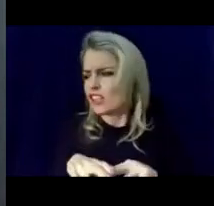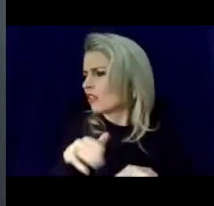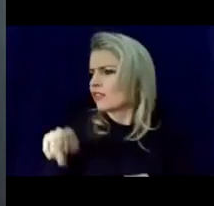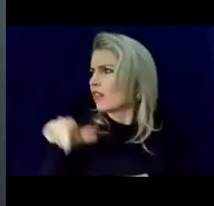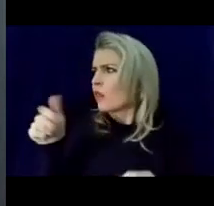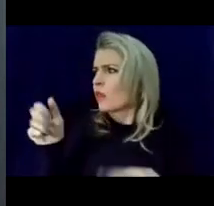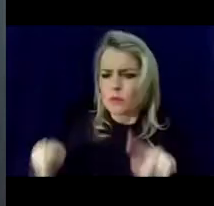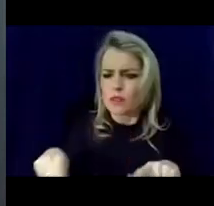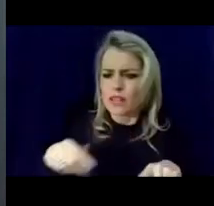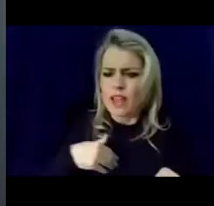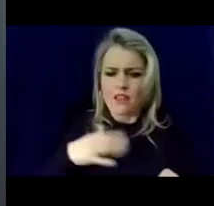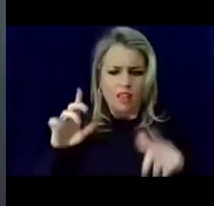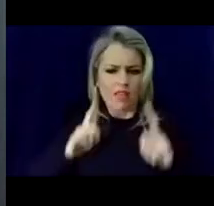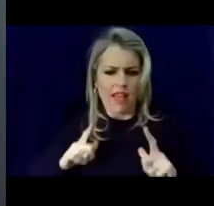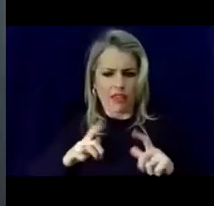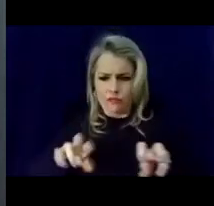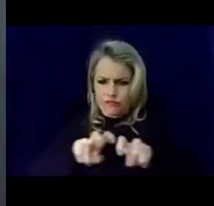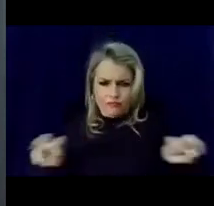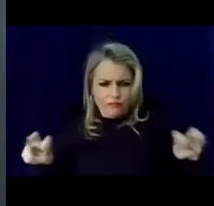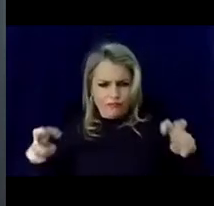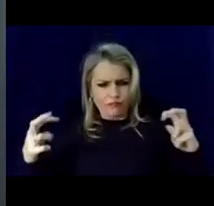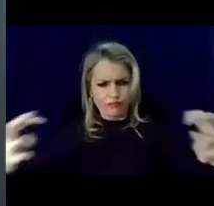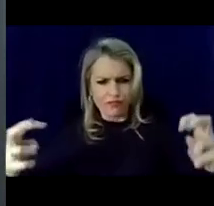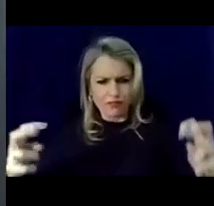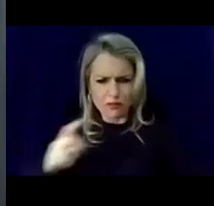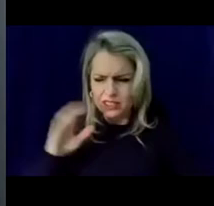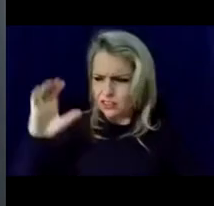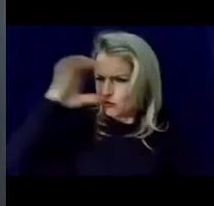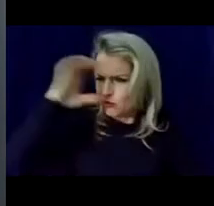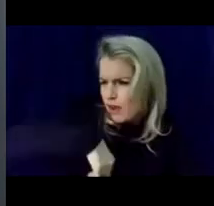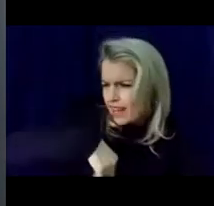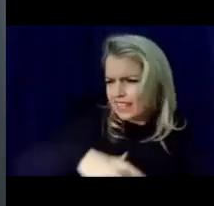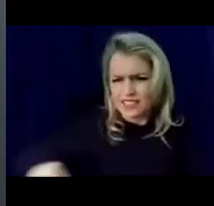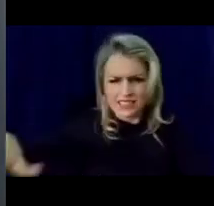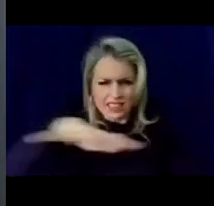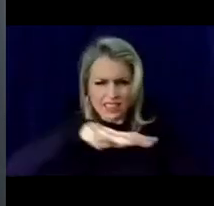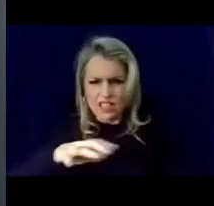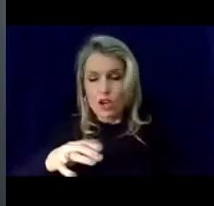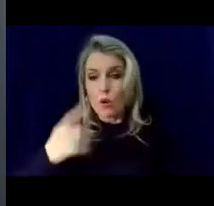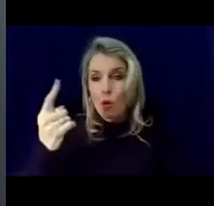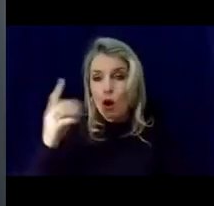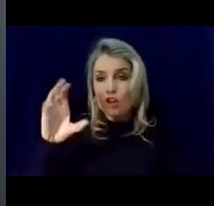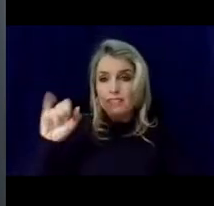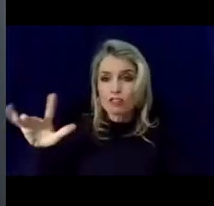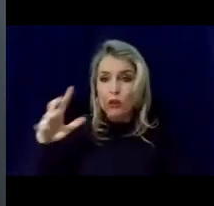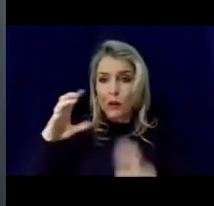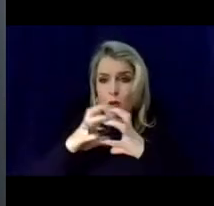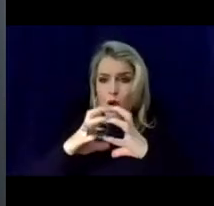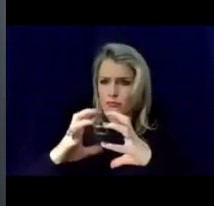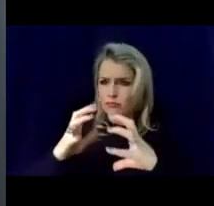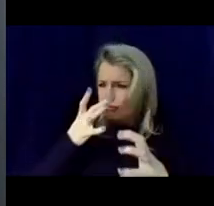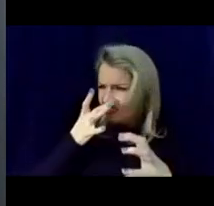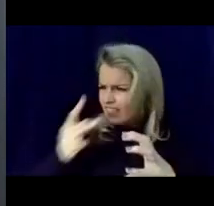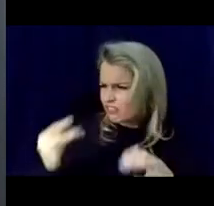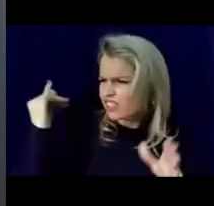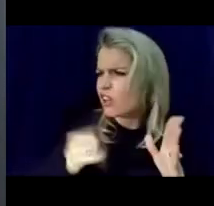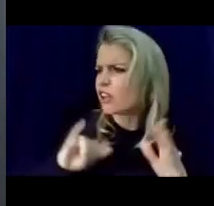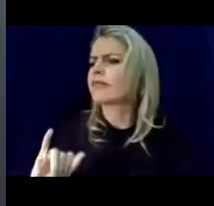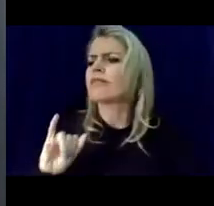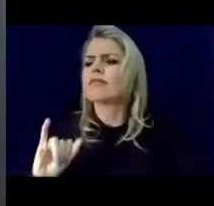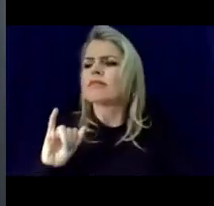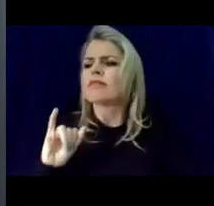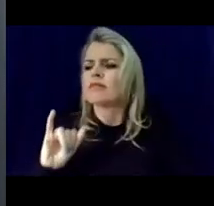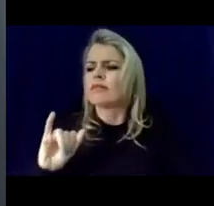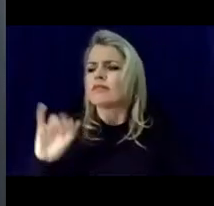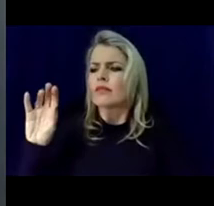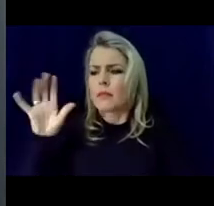tufted leather sectional in a strangely rustic parlor. The crystal ball is one of the room's many unusual artworks. Brigham comes